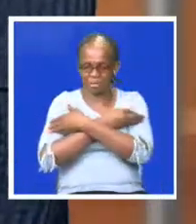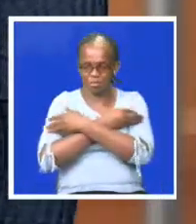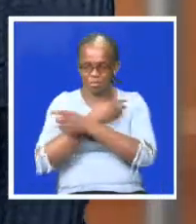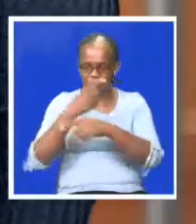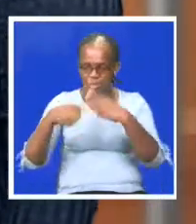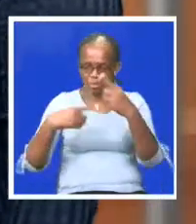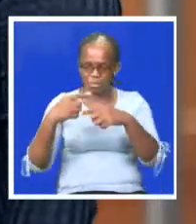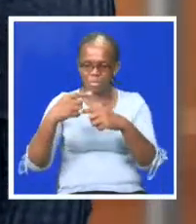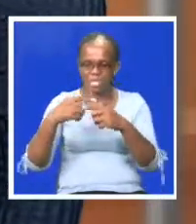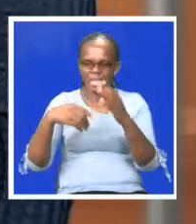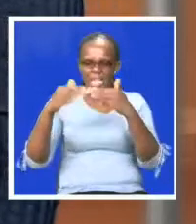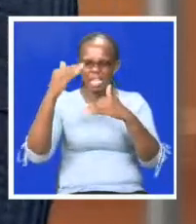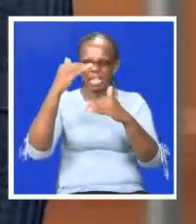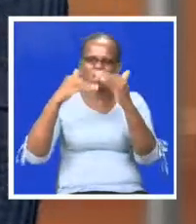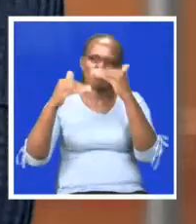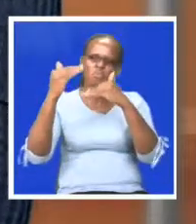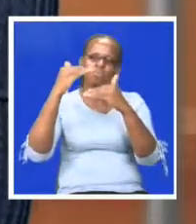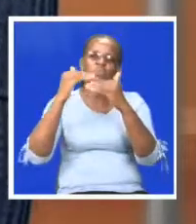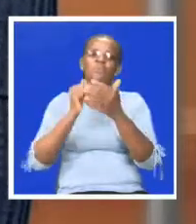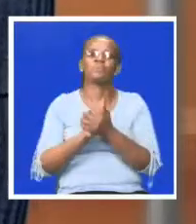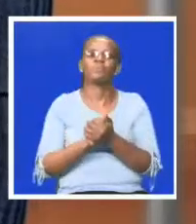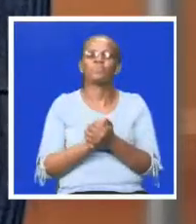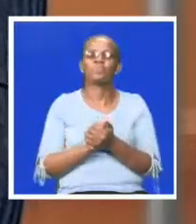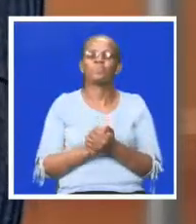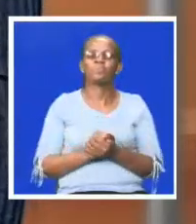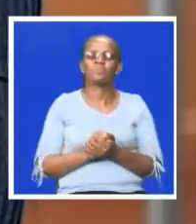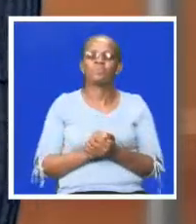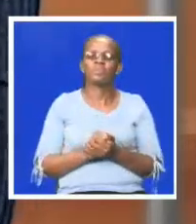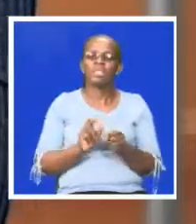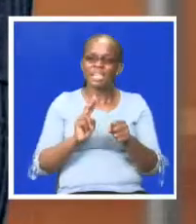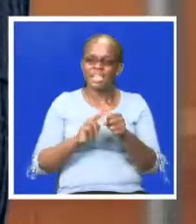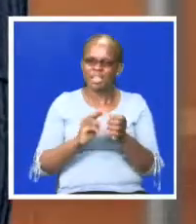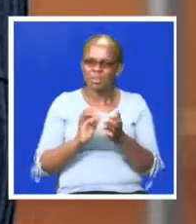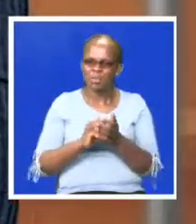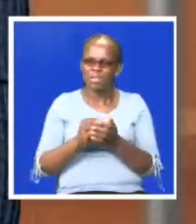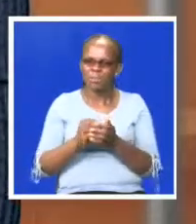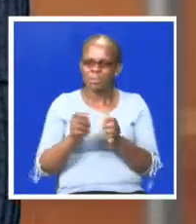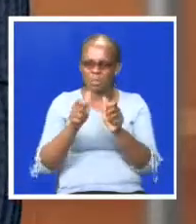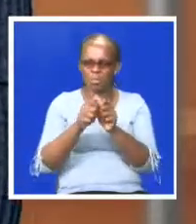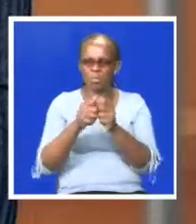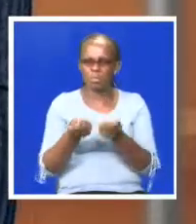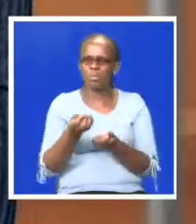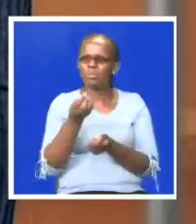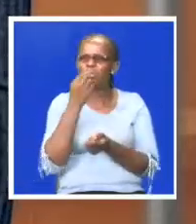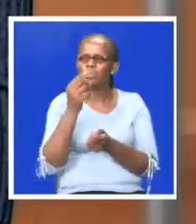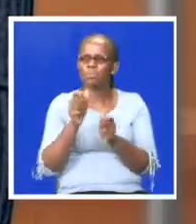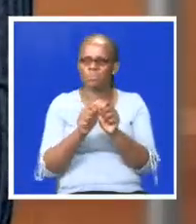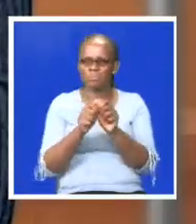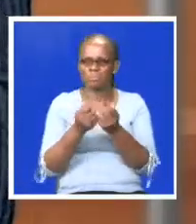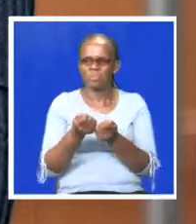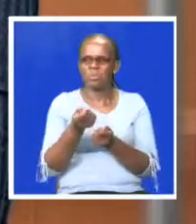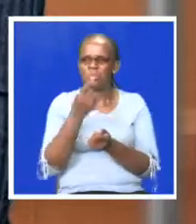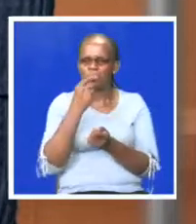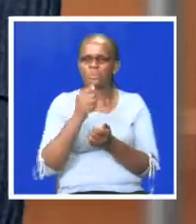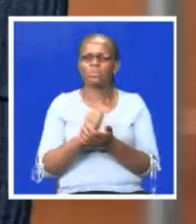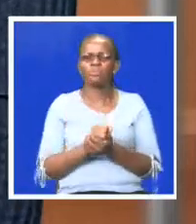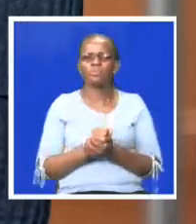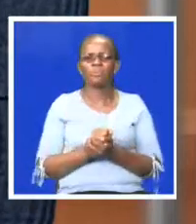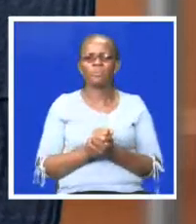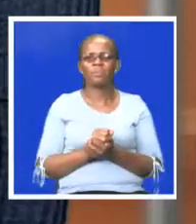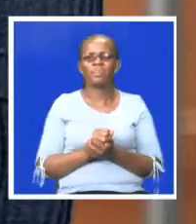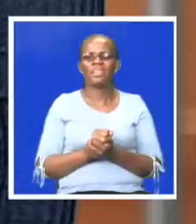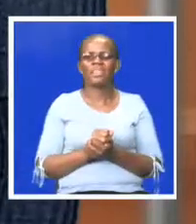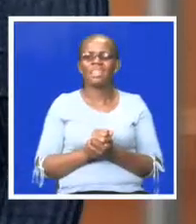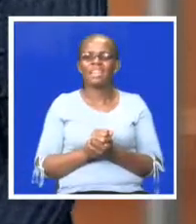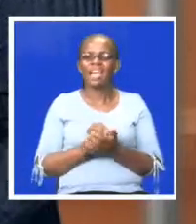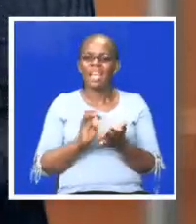food. And can you tell me what are these? These are peanuts. These are peanuts. Today we